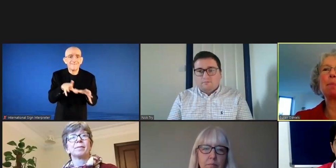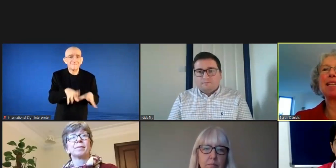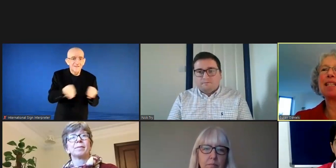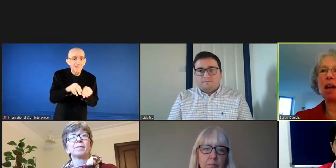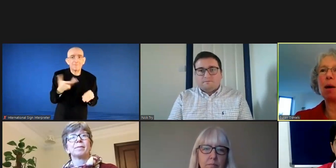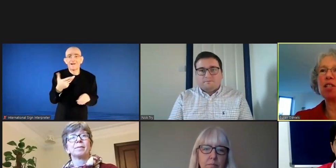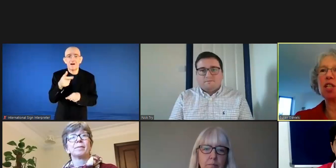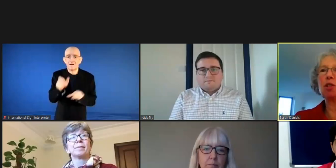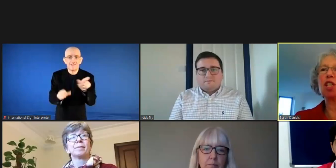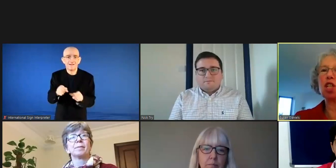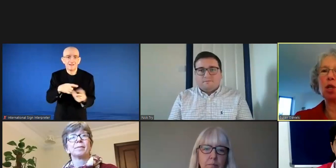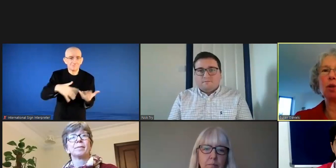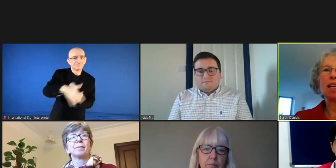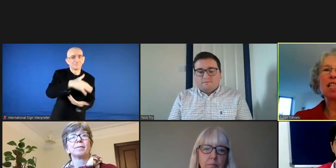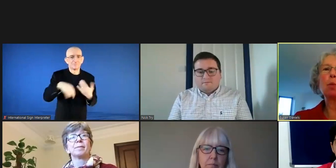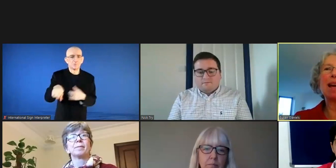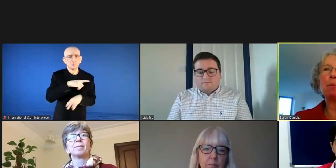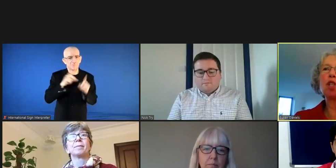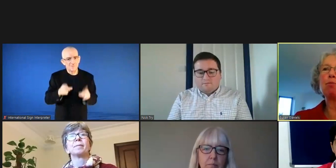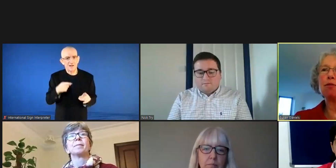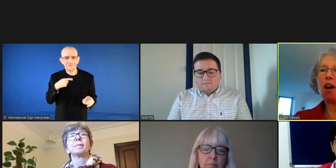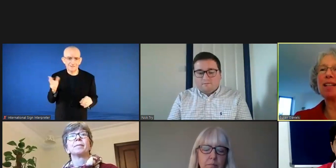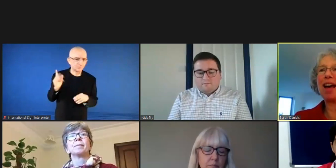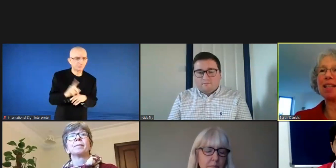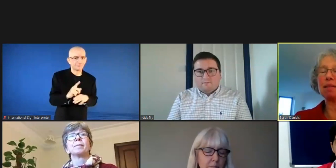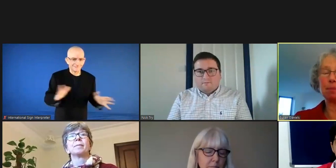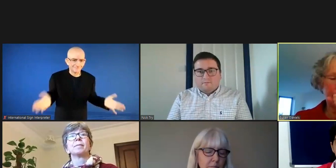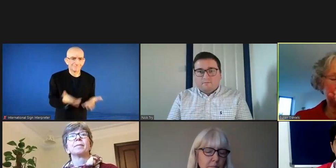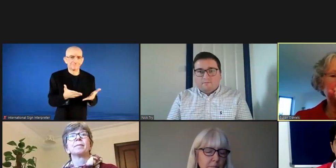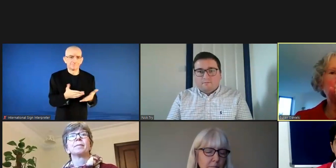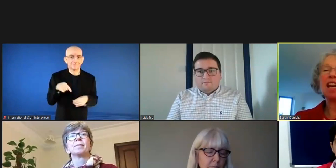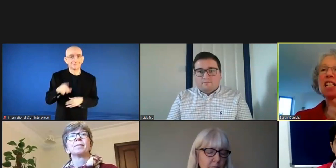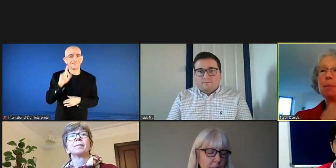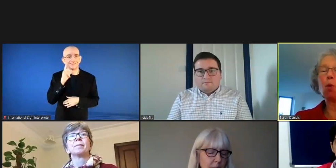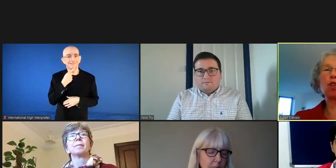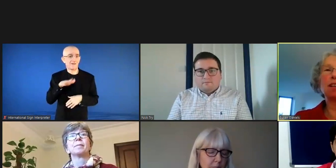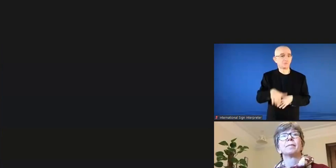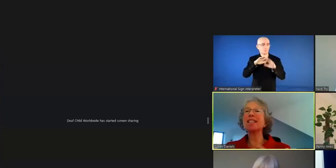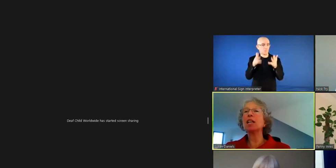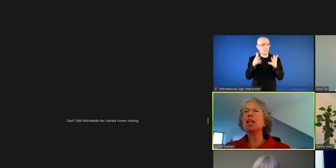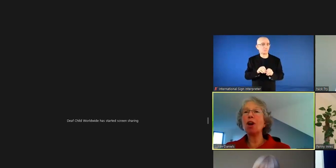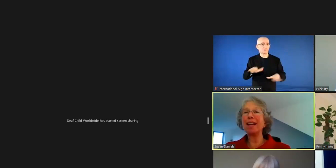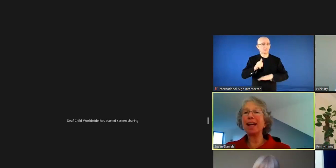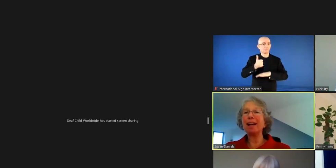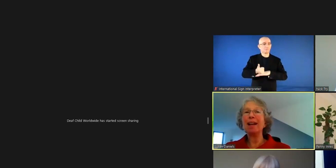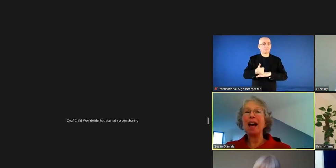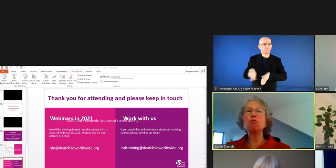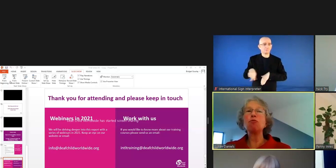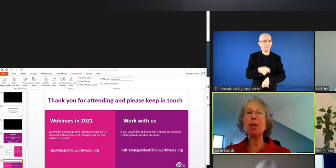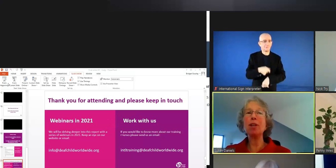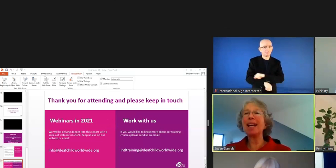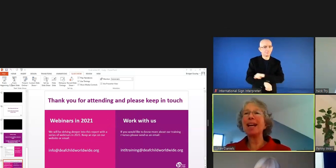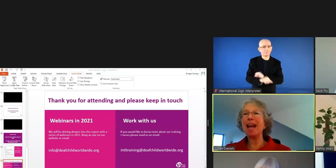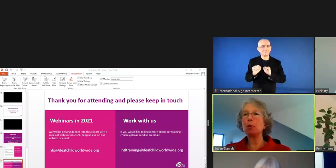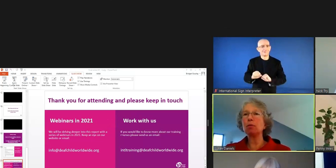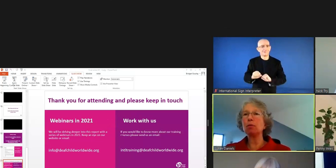has been set up to do. So we're able to provide that support, advice, training, and